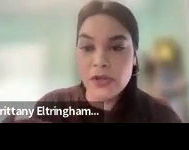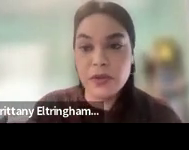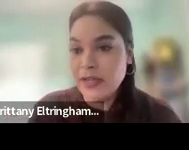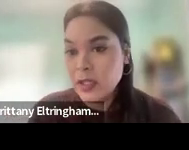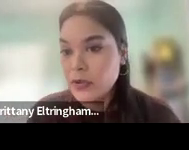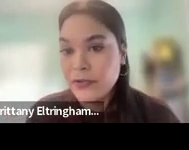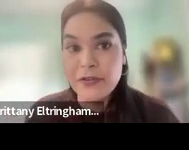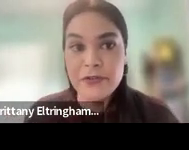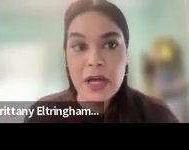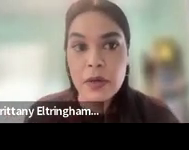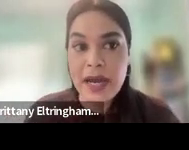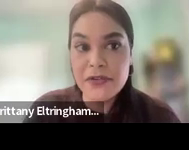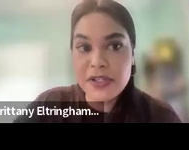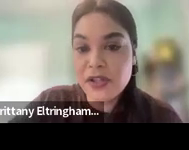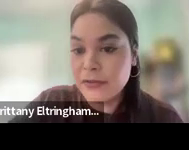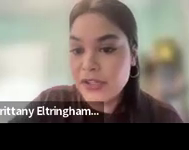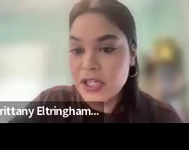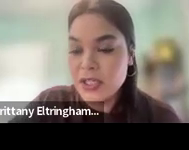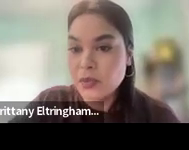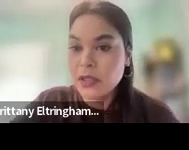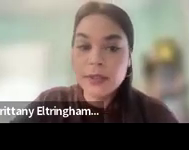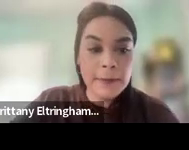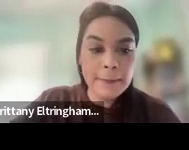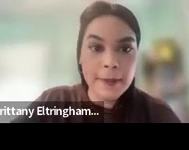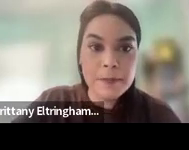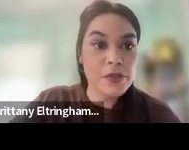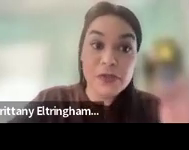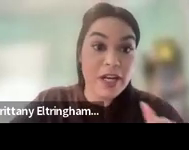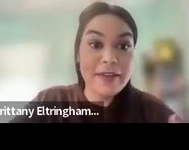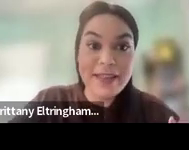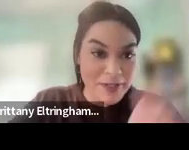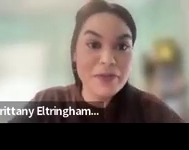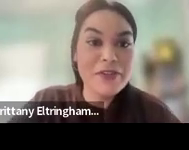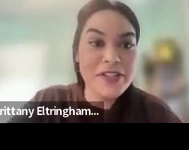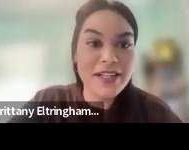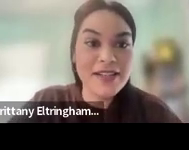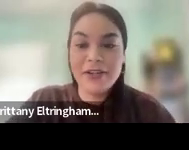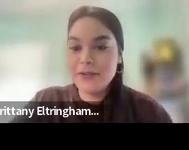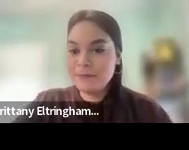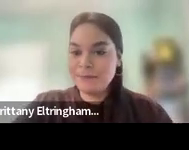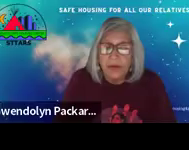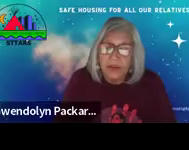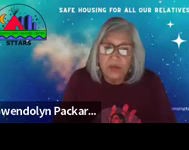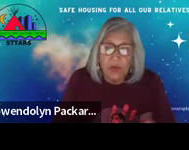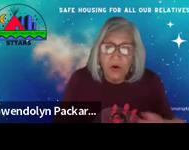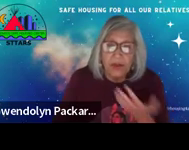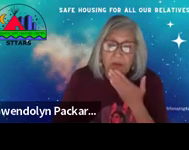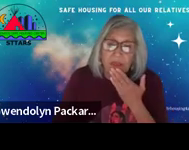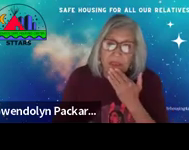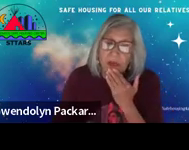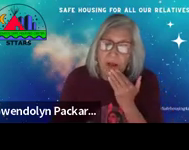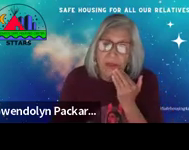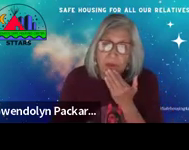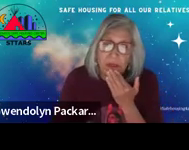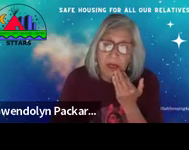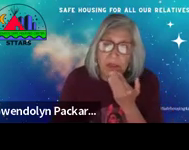And we're also available for follow-up after this conversation as well. So sorry about that. We can move on to the next scenario. Just one more thing I